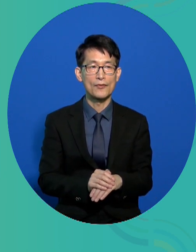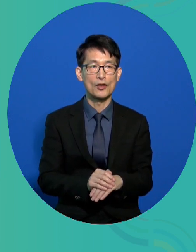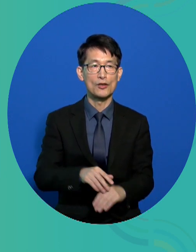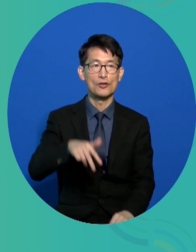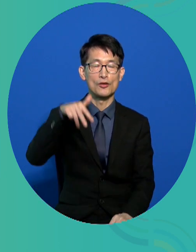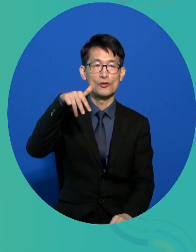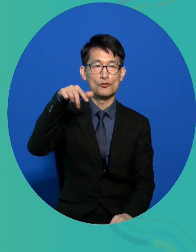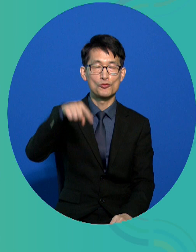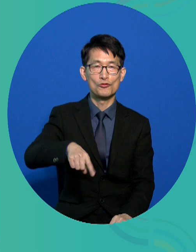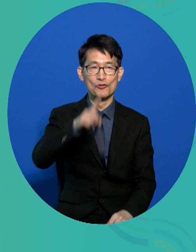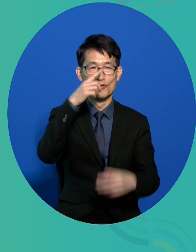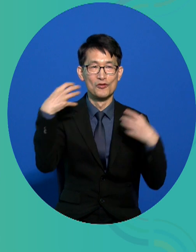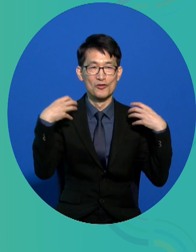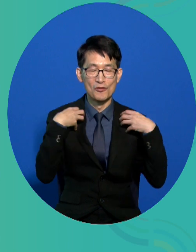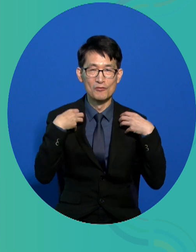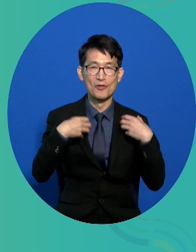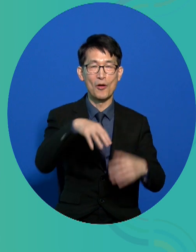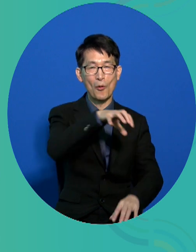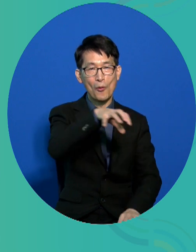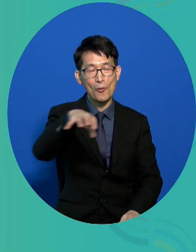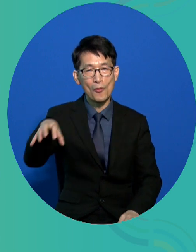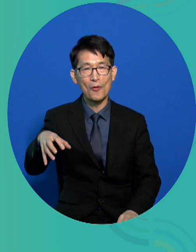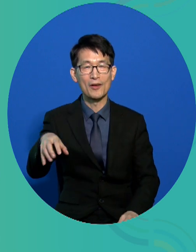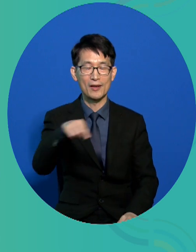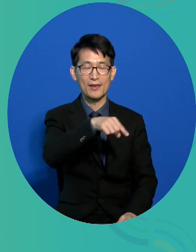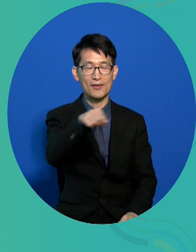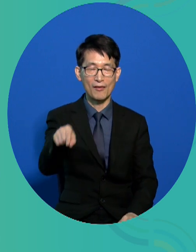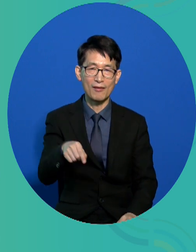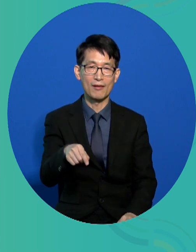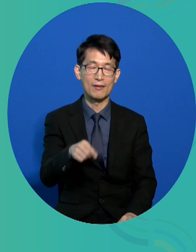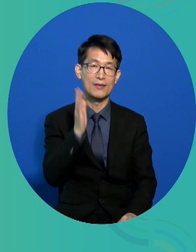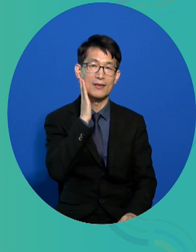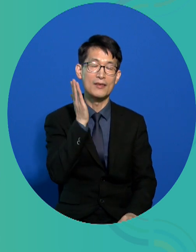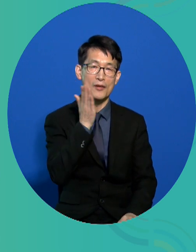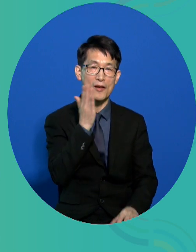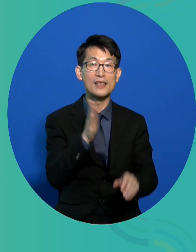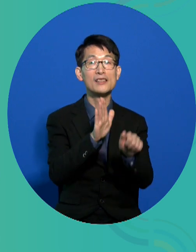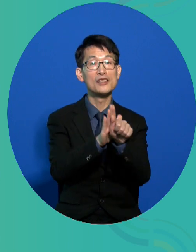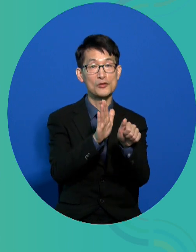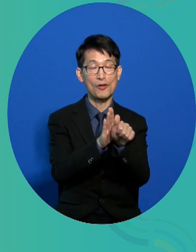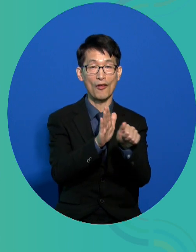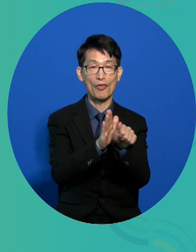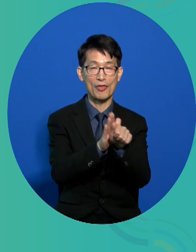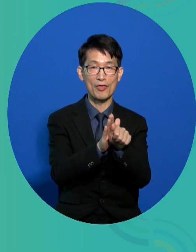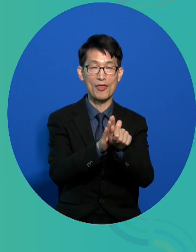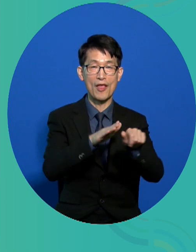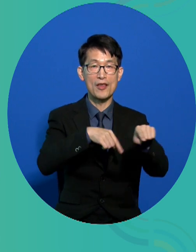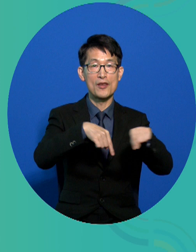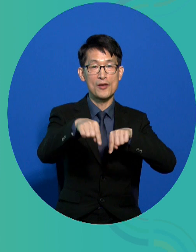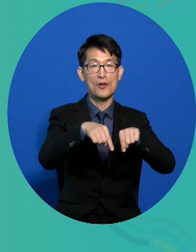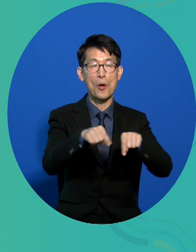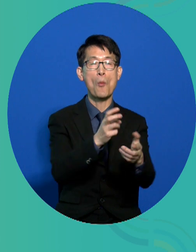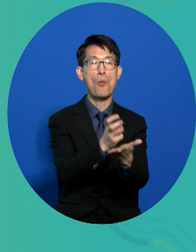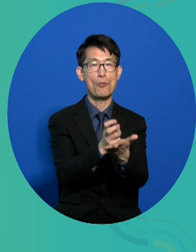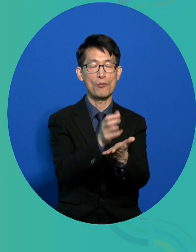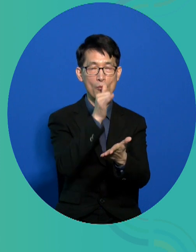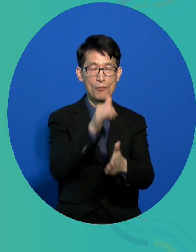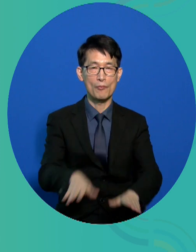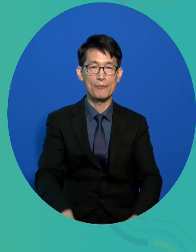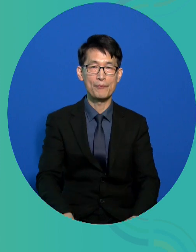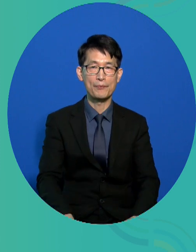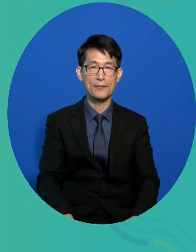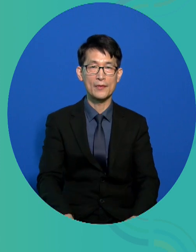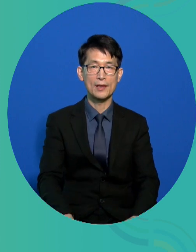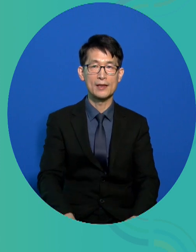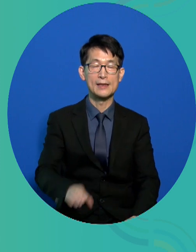a federal system, and so each state government has their sites, and through their websites,